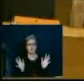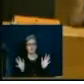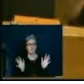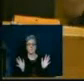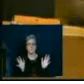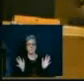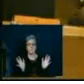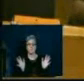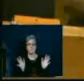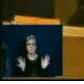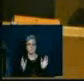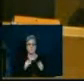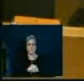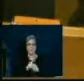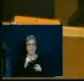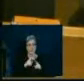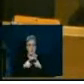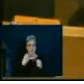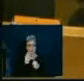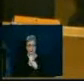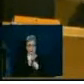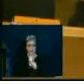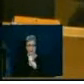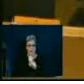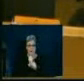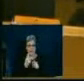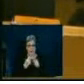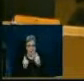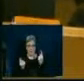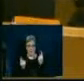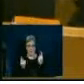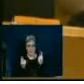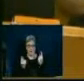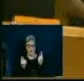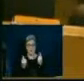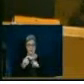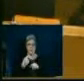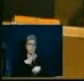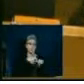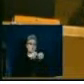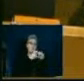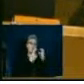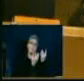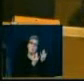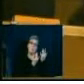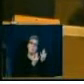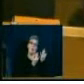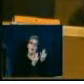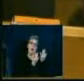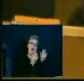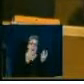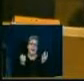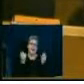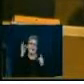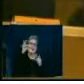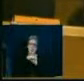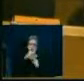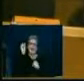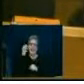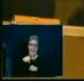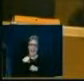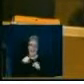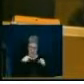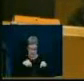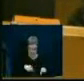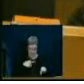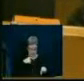if there's something that makes it invalid, if we're waiting on something, that's one thing. But to me, they voted yes, and now this